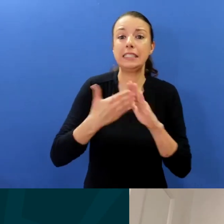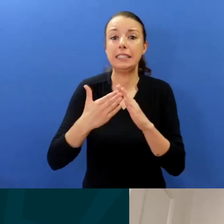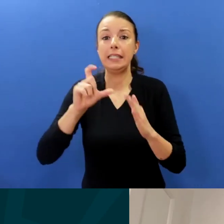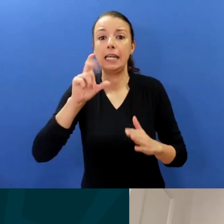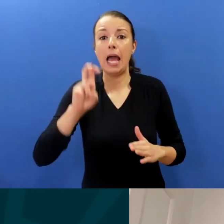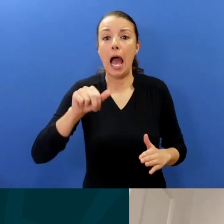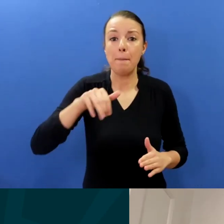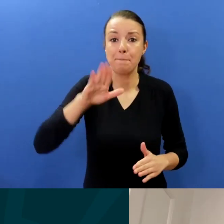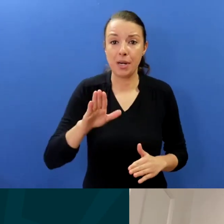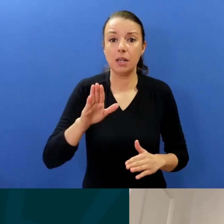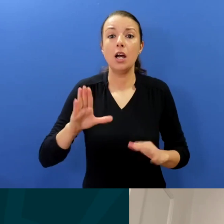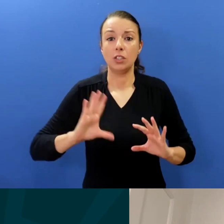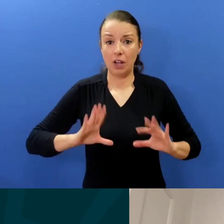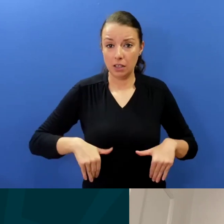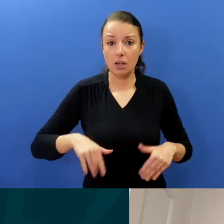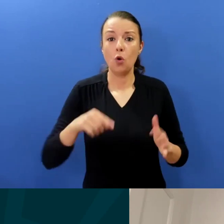of the Swiss Smart City Hub,